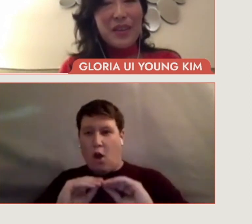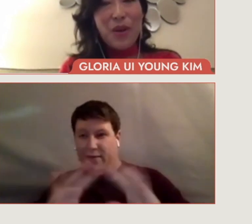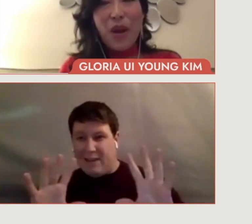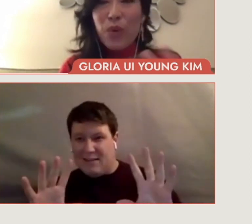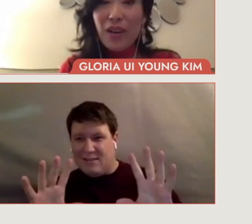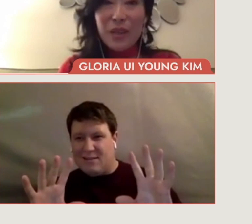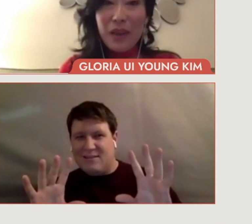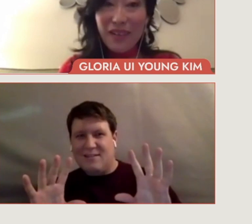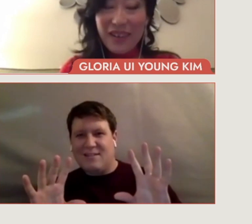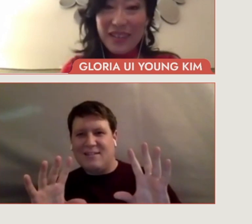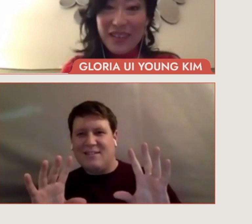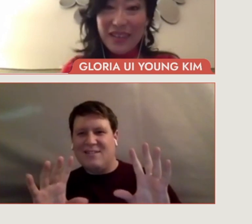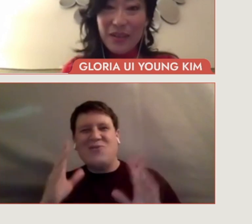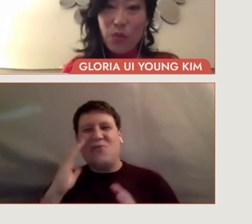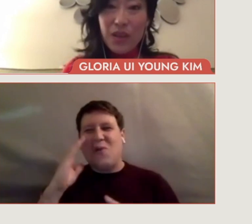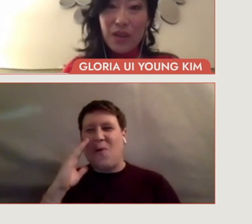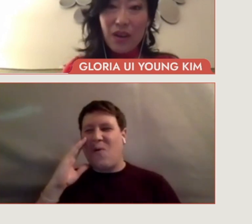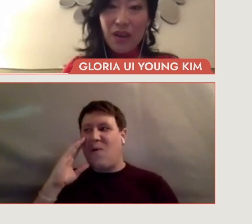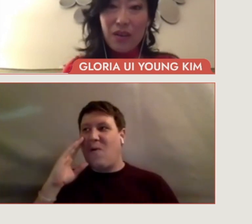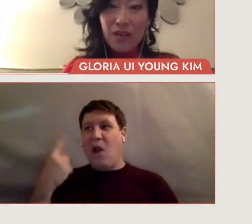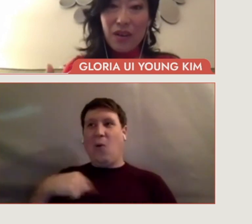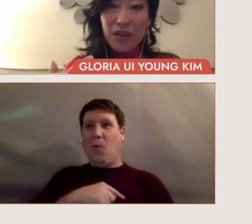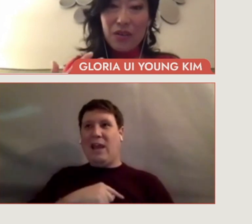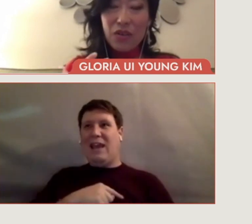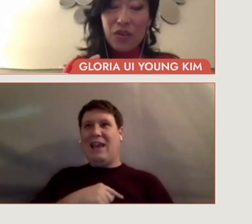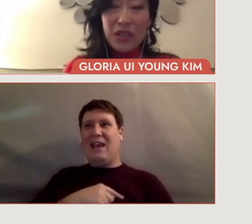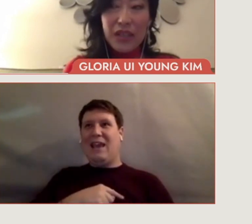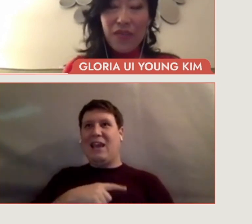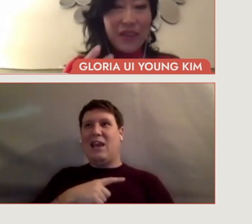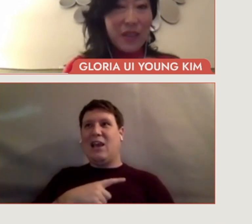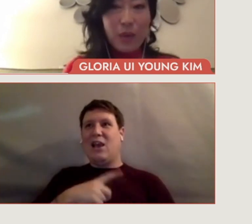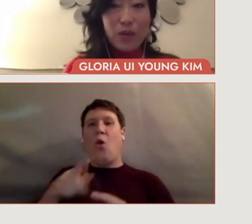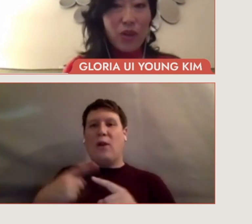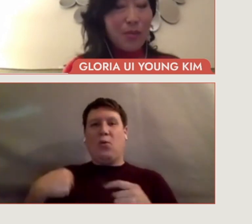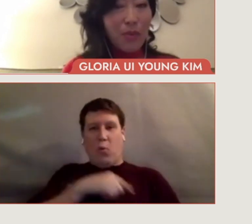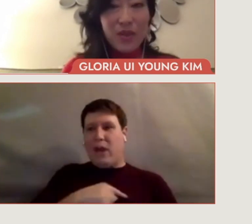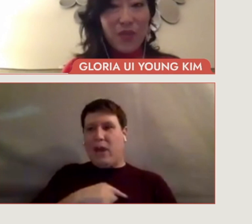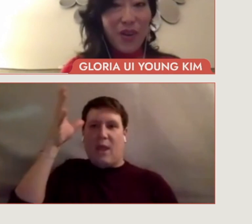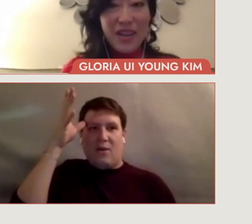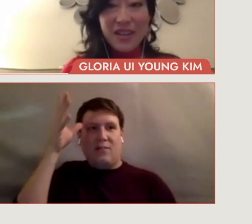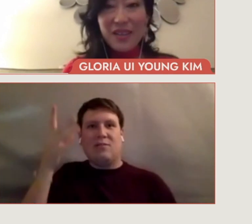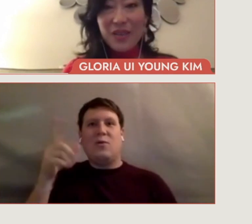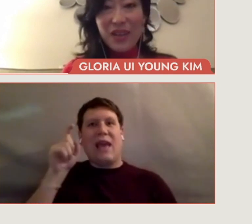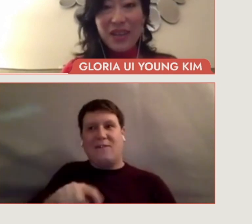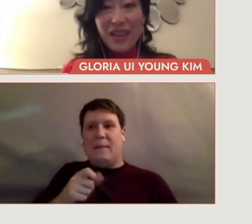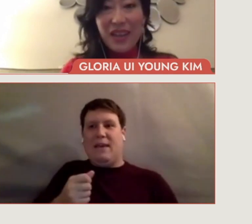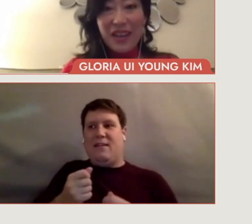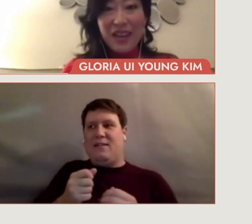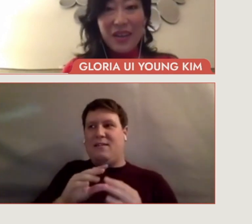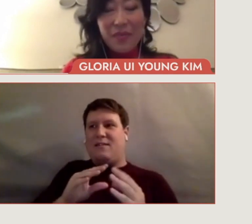like, you know, how we are as parents, I think we are just, everything is about trying to be present for our kids,